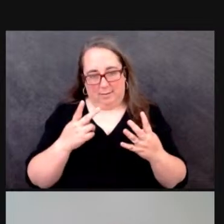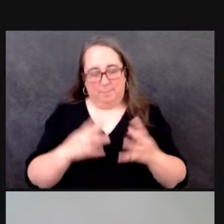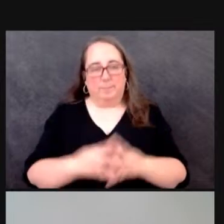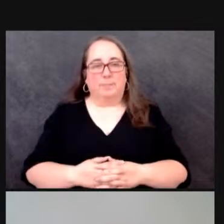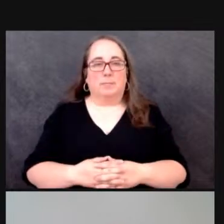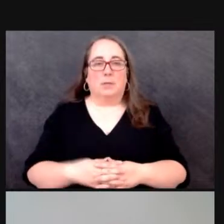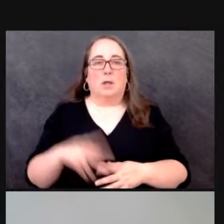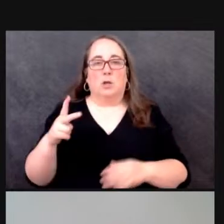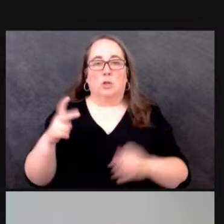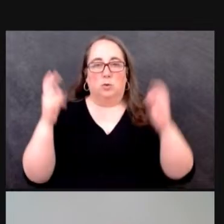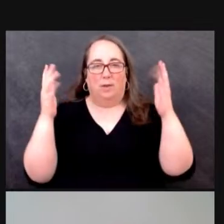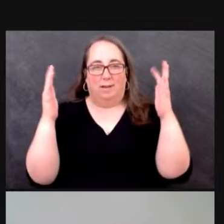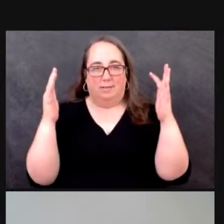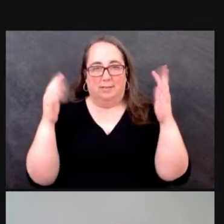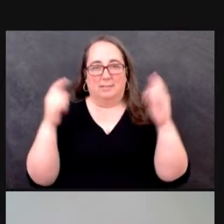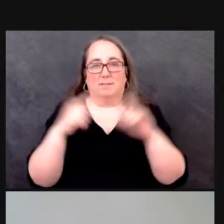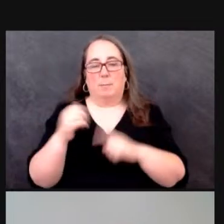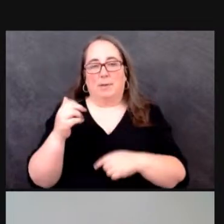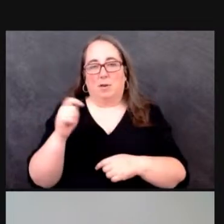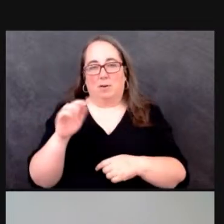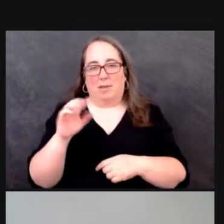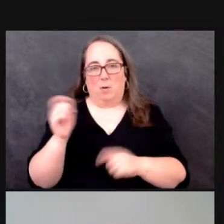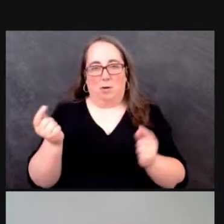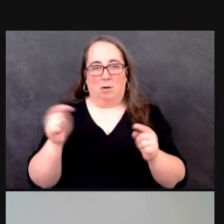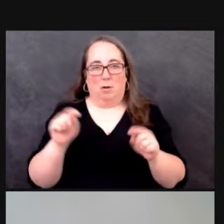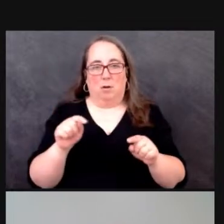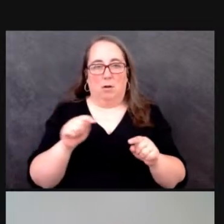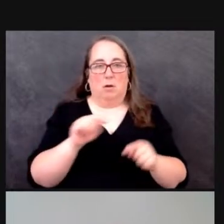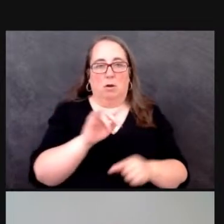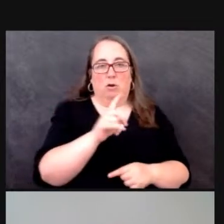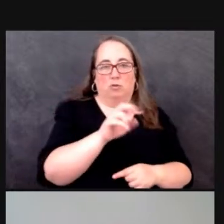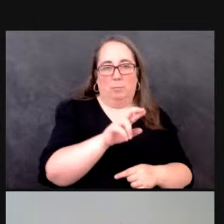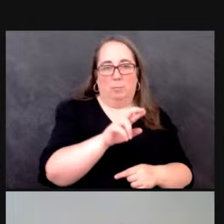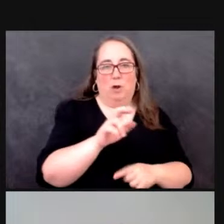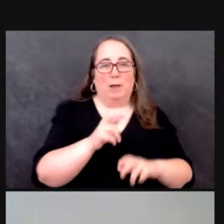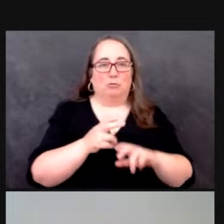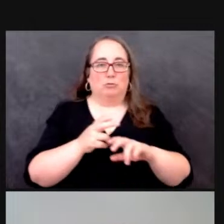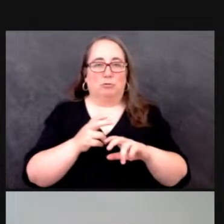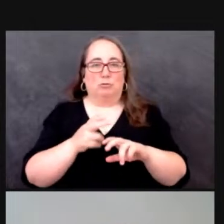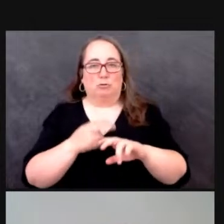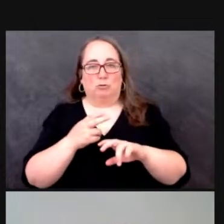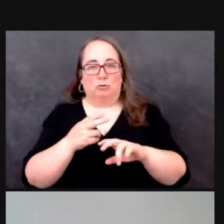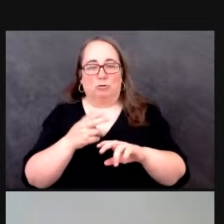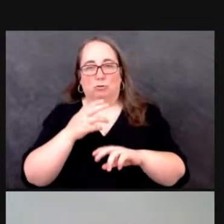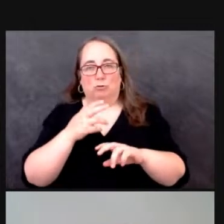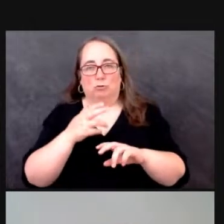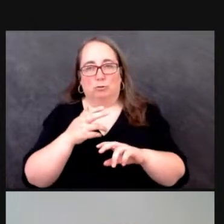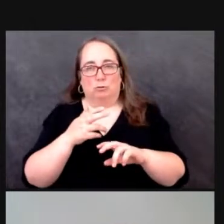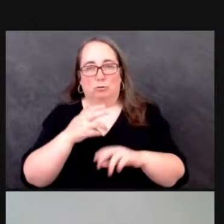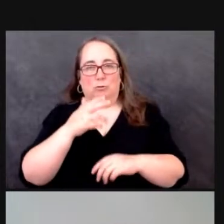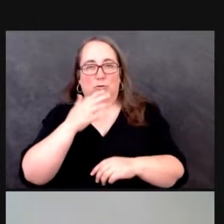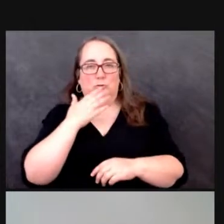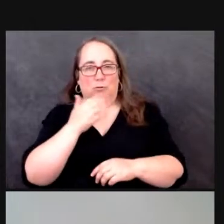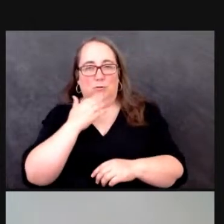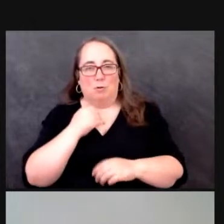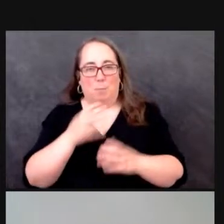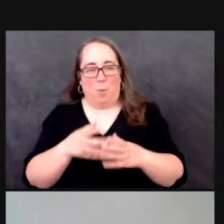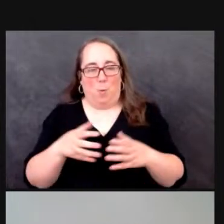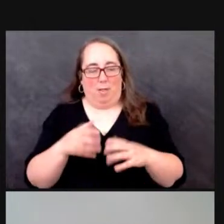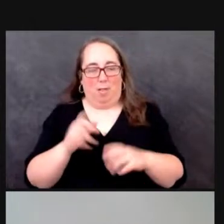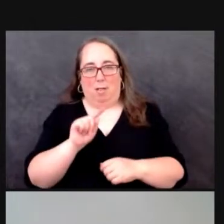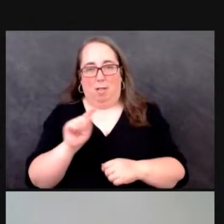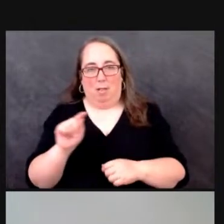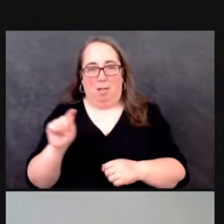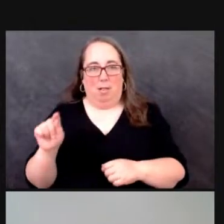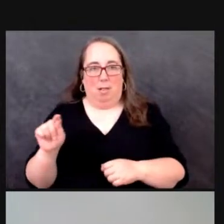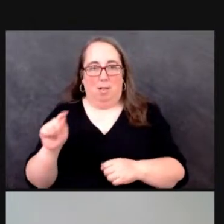2 candlesticks from Garrett County, as well as the creamer and sugar bowl, both from Charles County and pictured here. These pieces